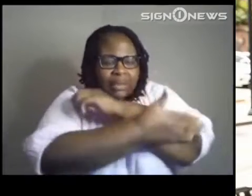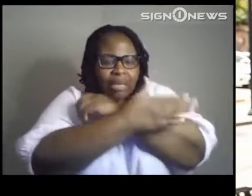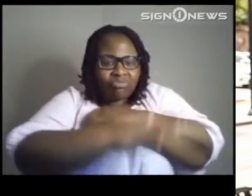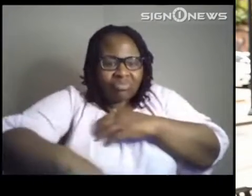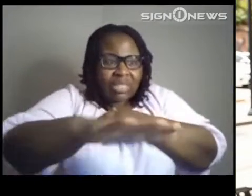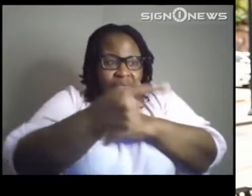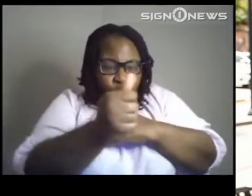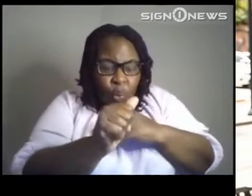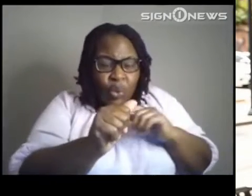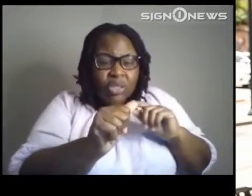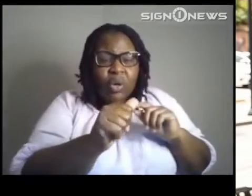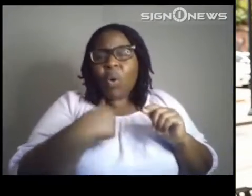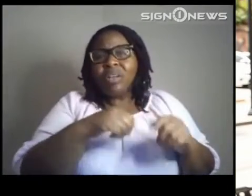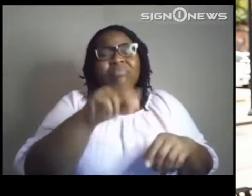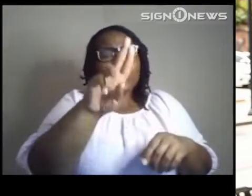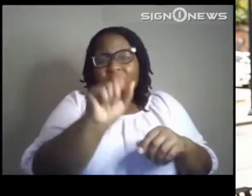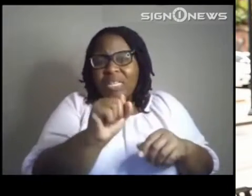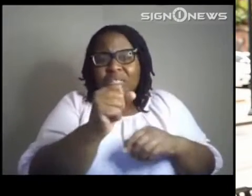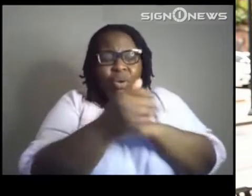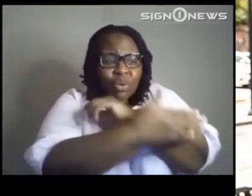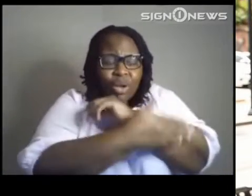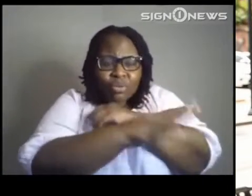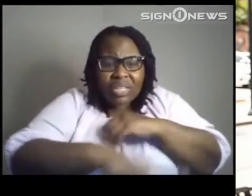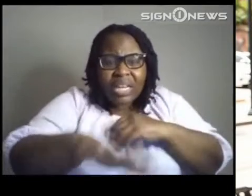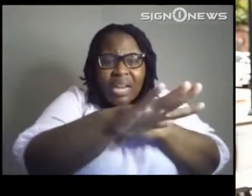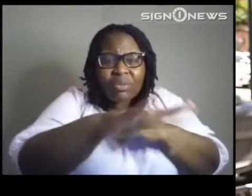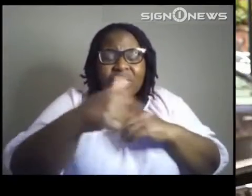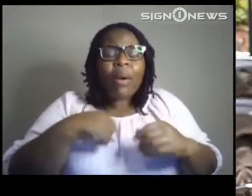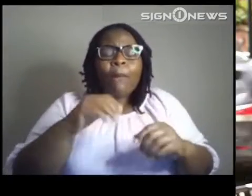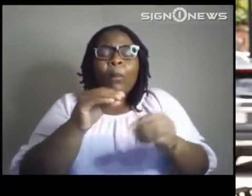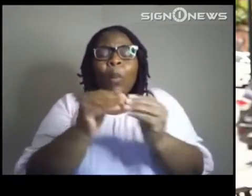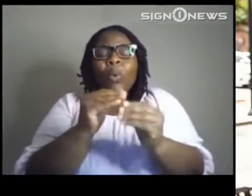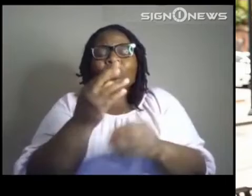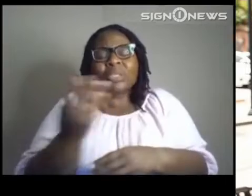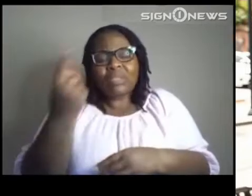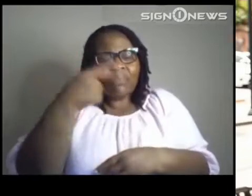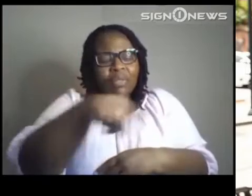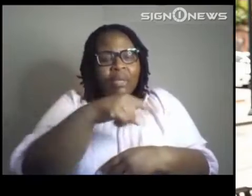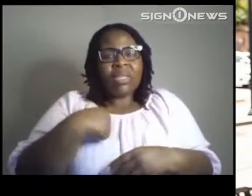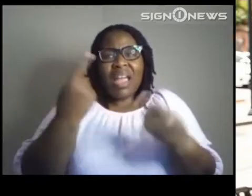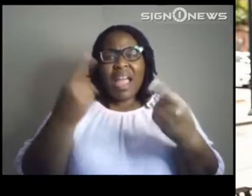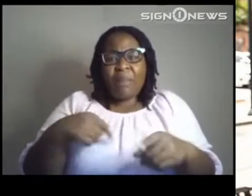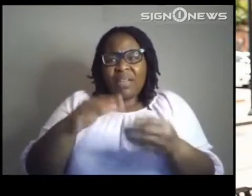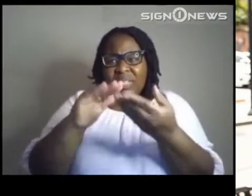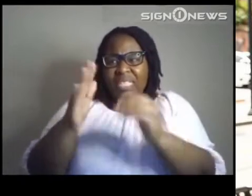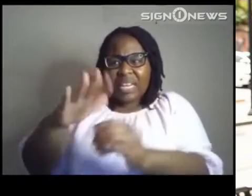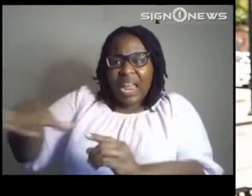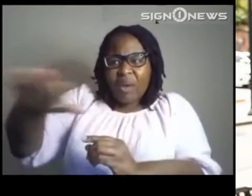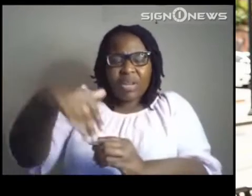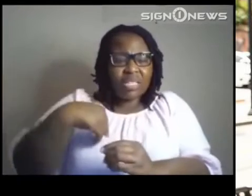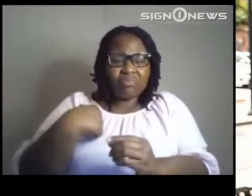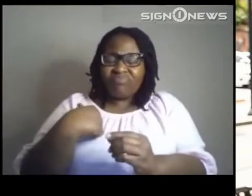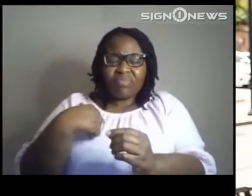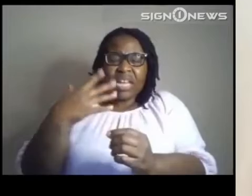the United States, because once you get away from the metropolitan cities, the less the resources that there are for people with